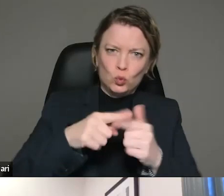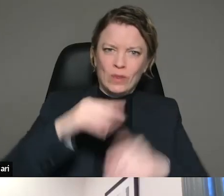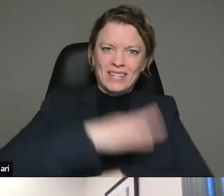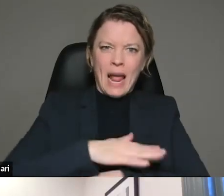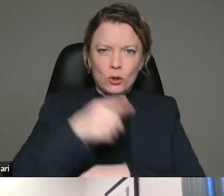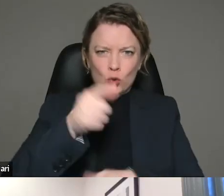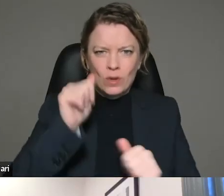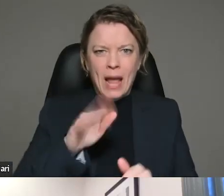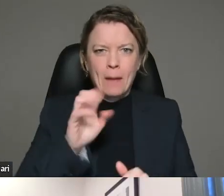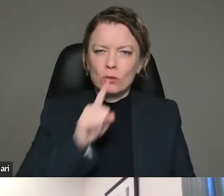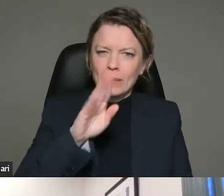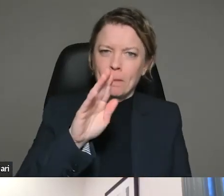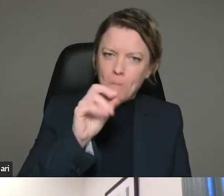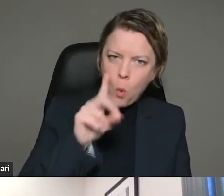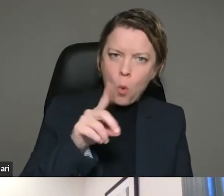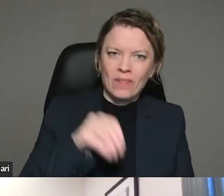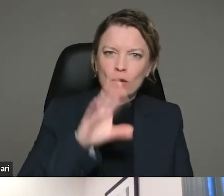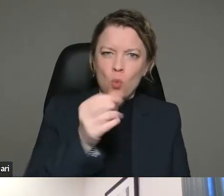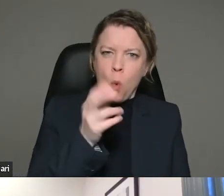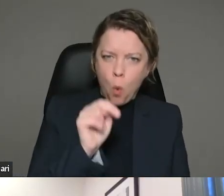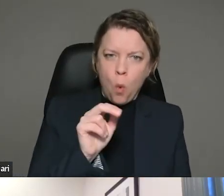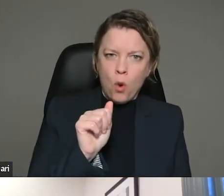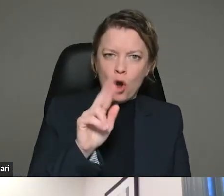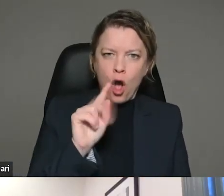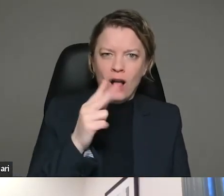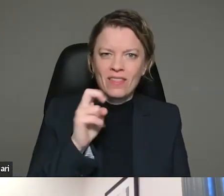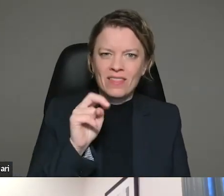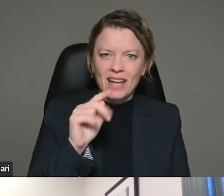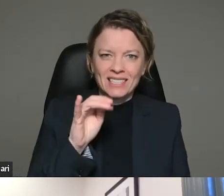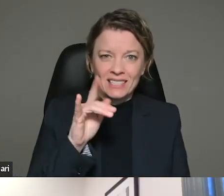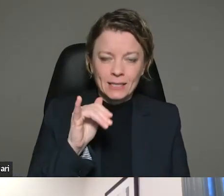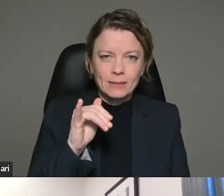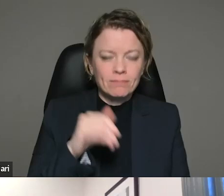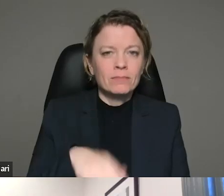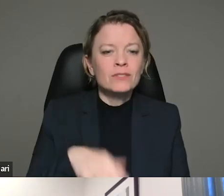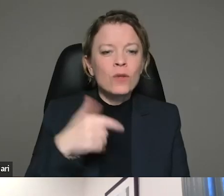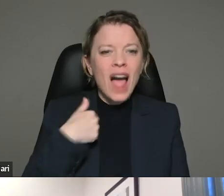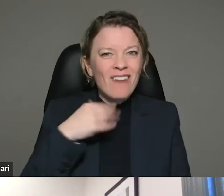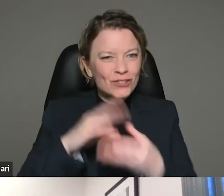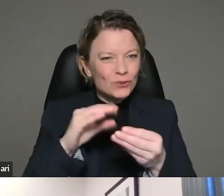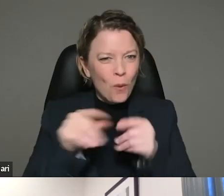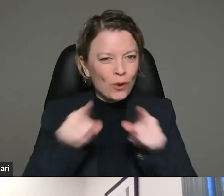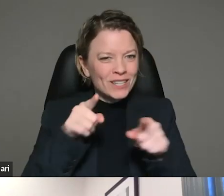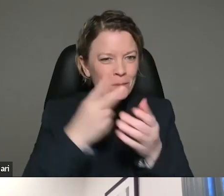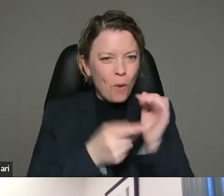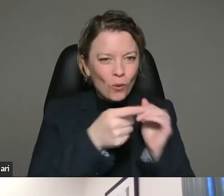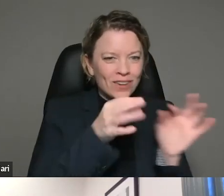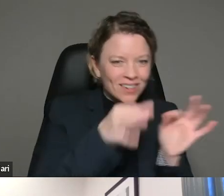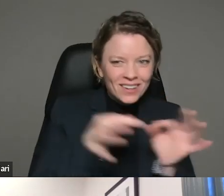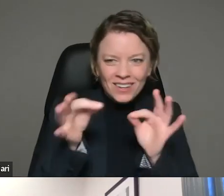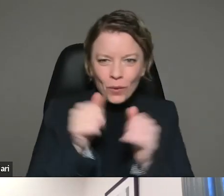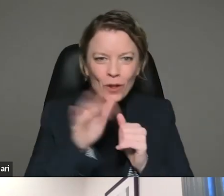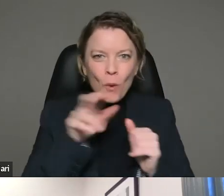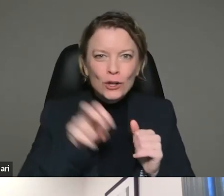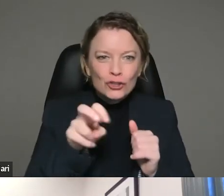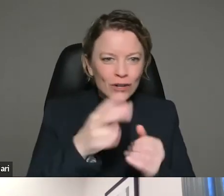your own authenticity. And there's lots of evidence in the stories that you are describing, each of you in your journeys, of that